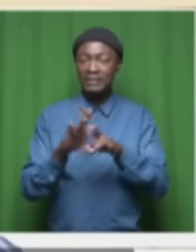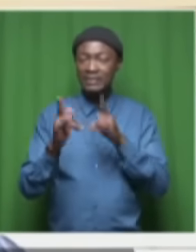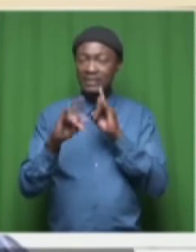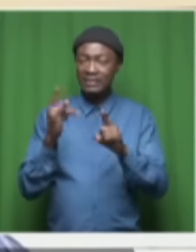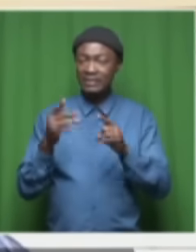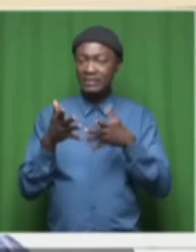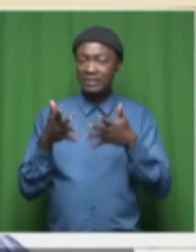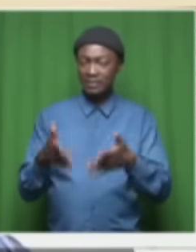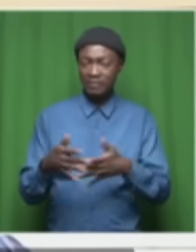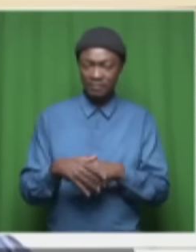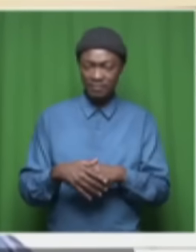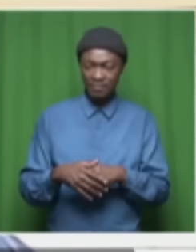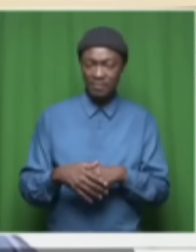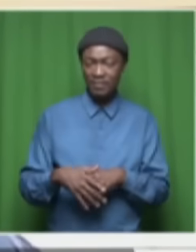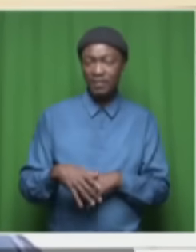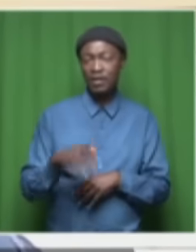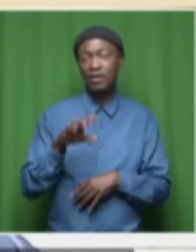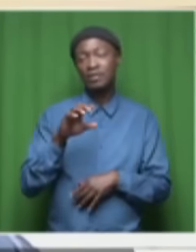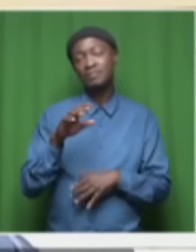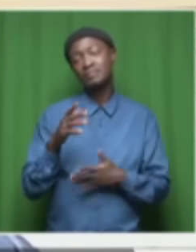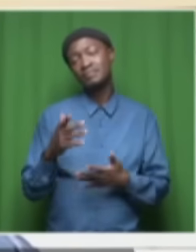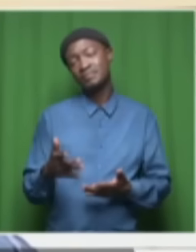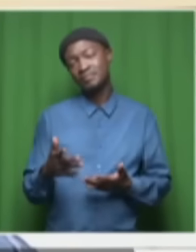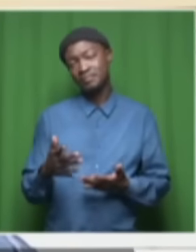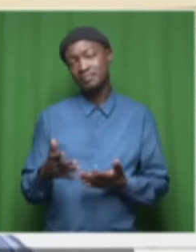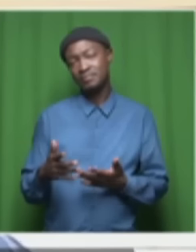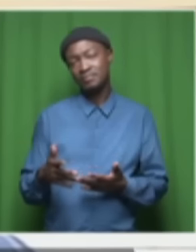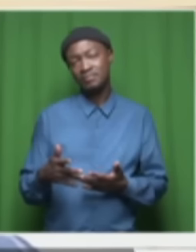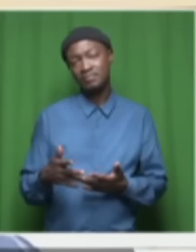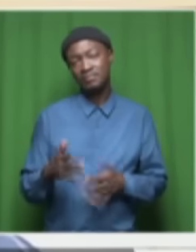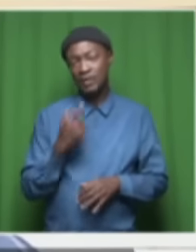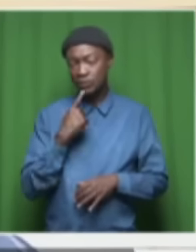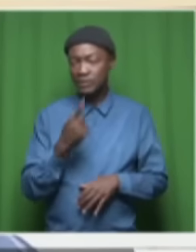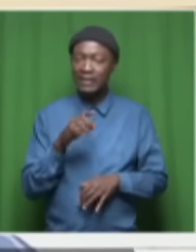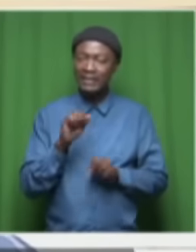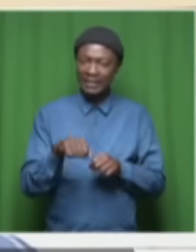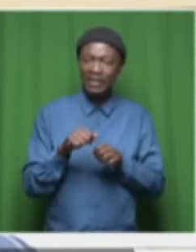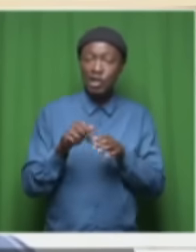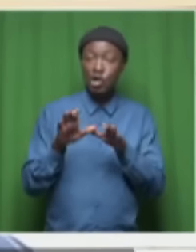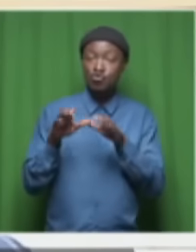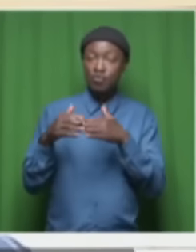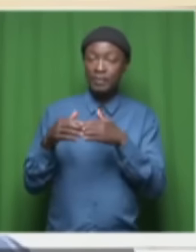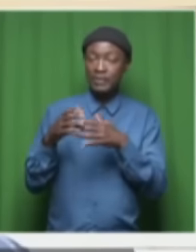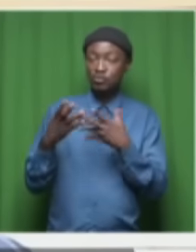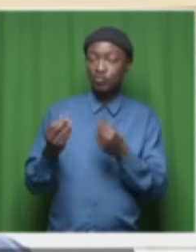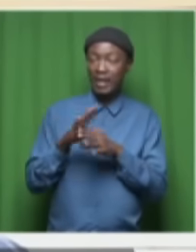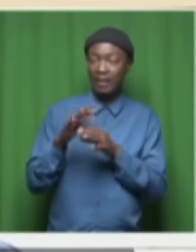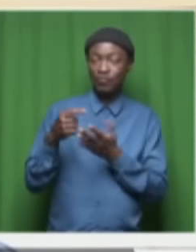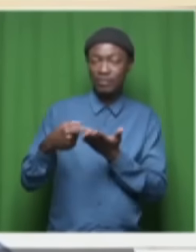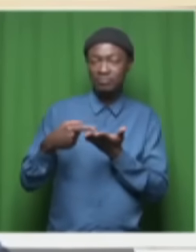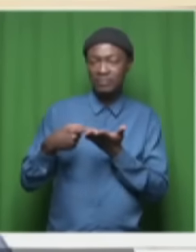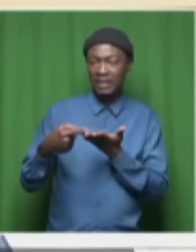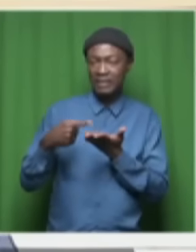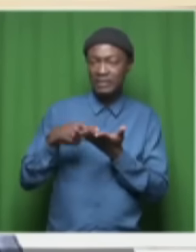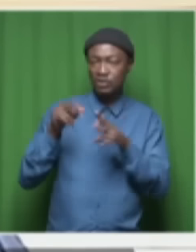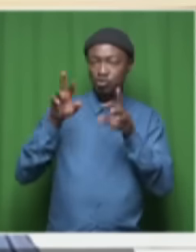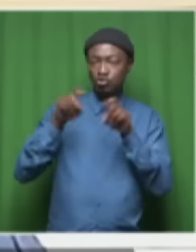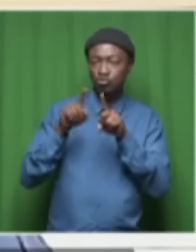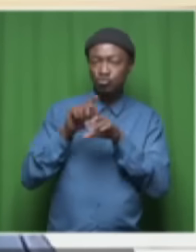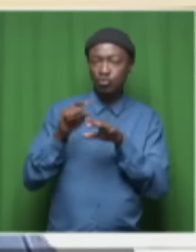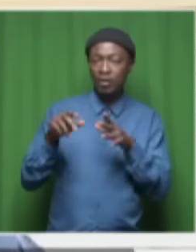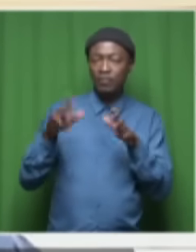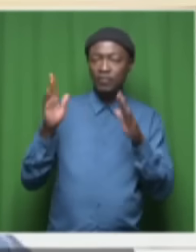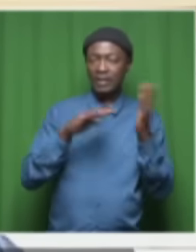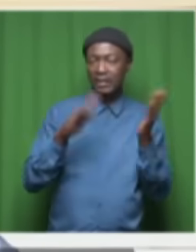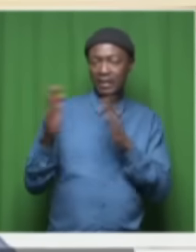so on. So there are, I would say, committees which were discussing the issues of climate change. But maybe let me just